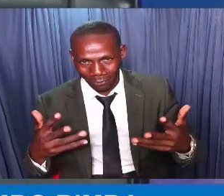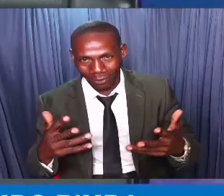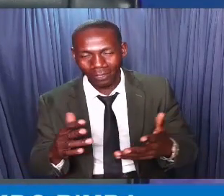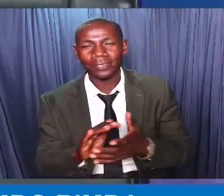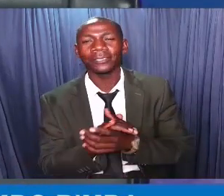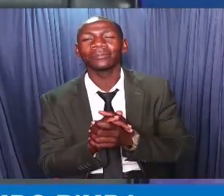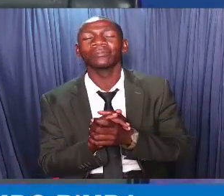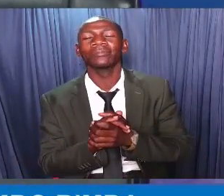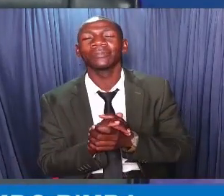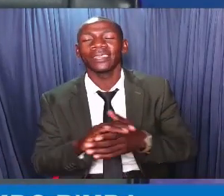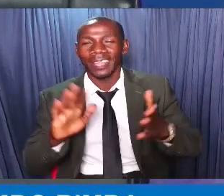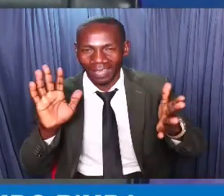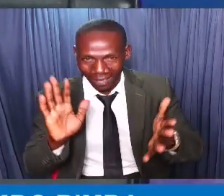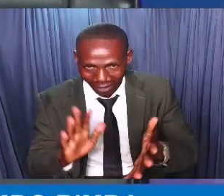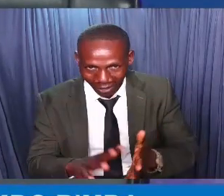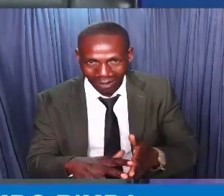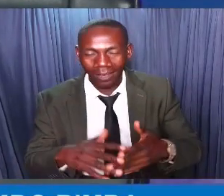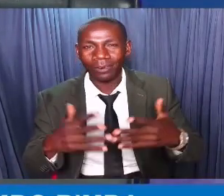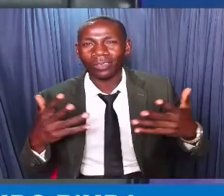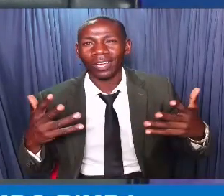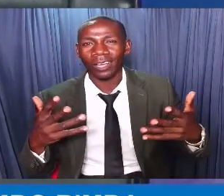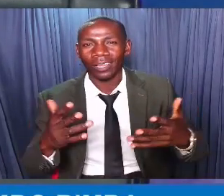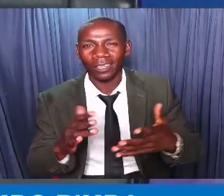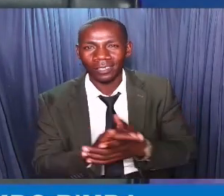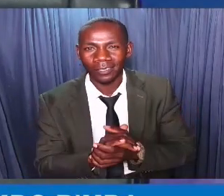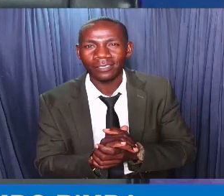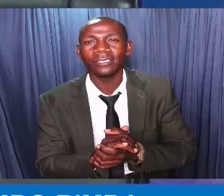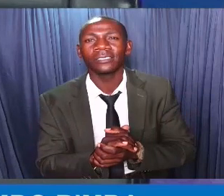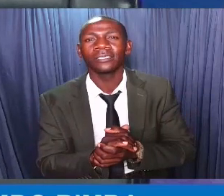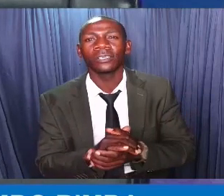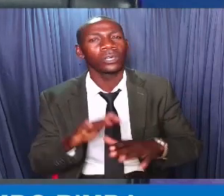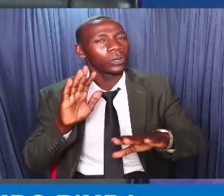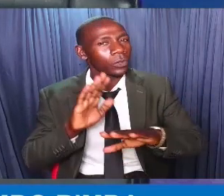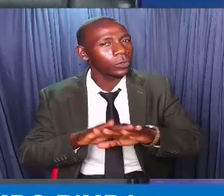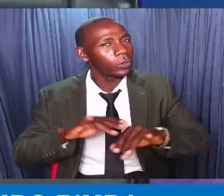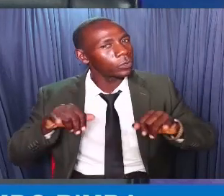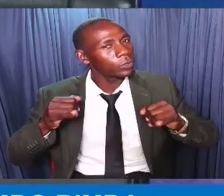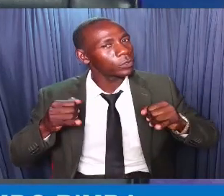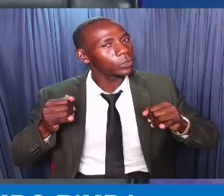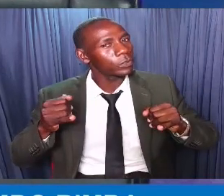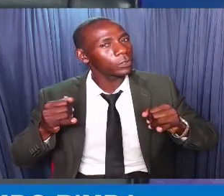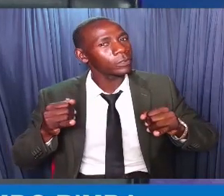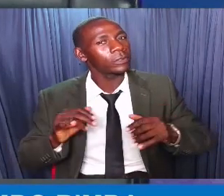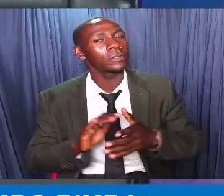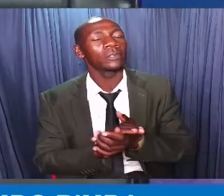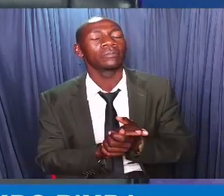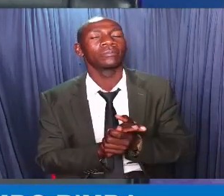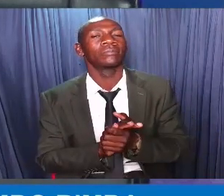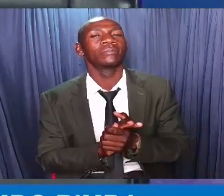Hallelujah. Hallelujah. Hallelujah. Hallelujah. Ah, habari njema hizi jamani. Very glad tidings